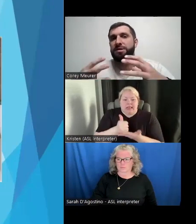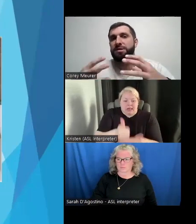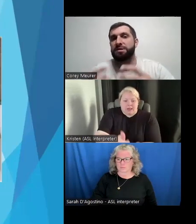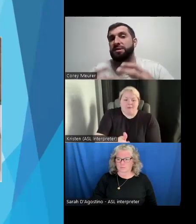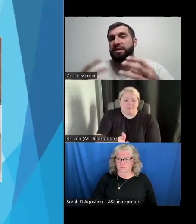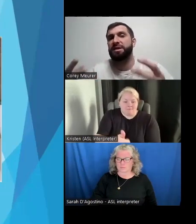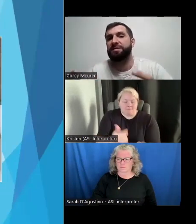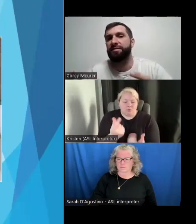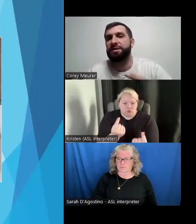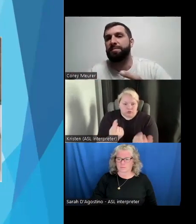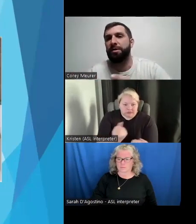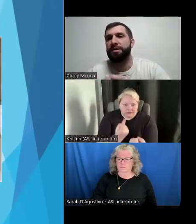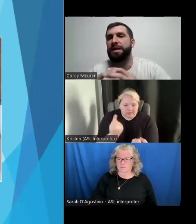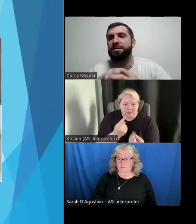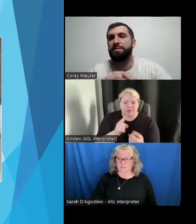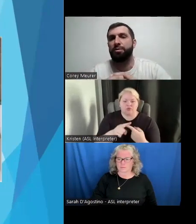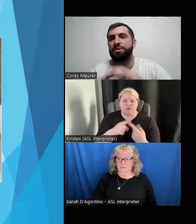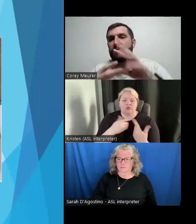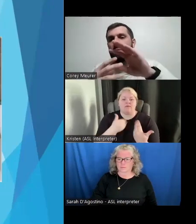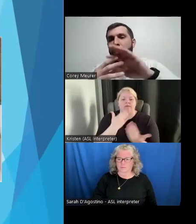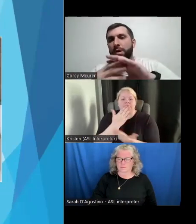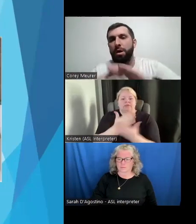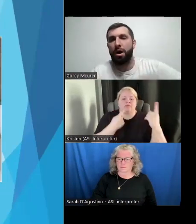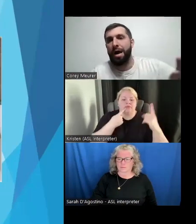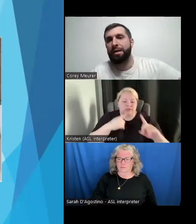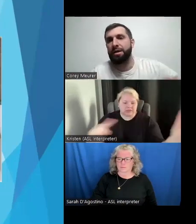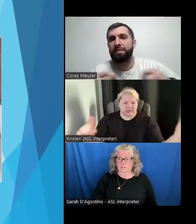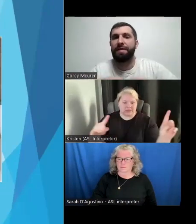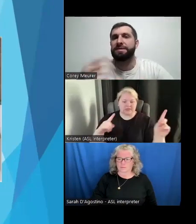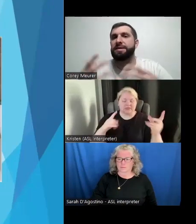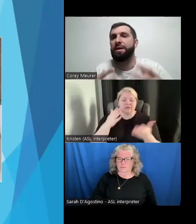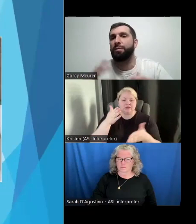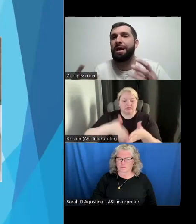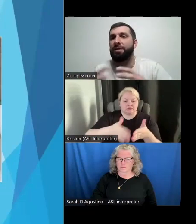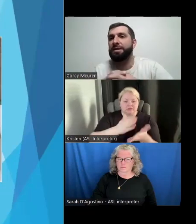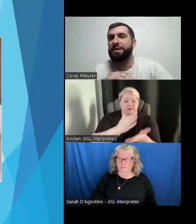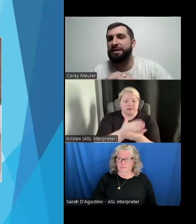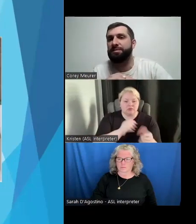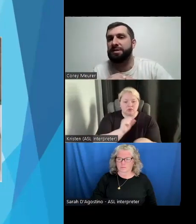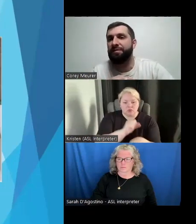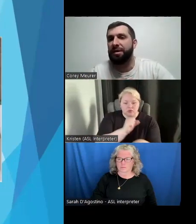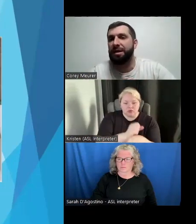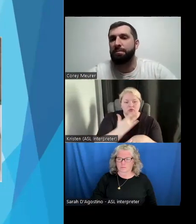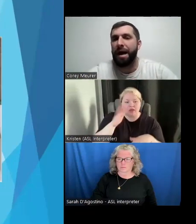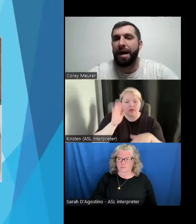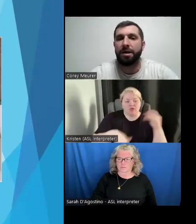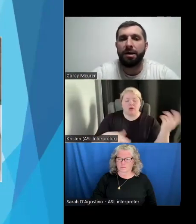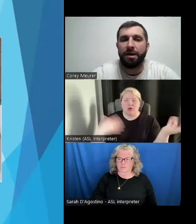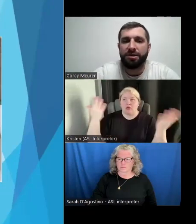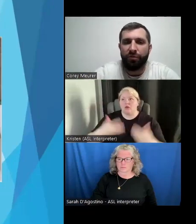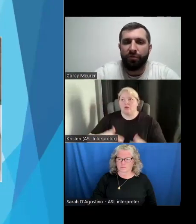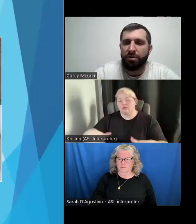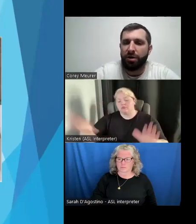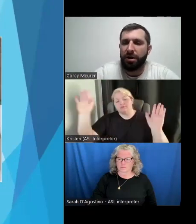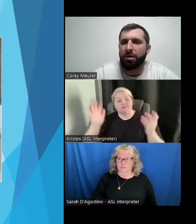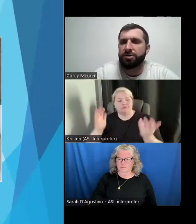so that it's a successful experience, as opposed to, all right, leave and that's it, and we never get to get a specific need met? So really looking at